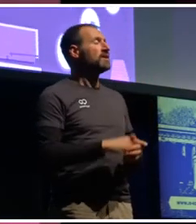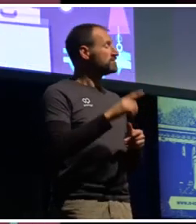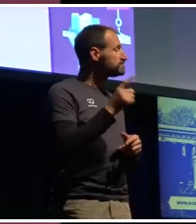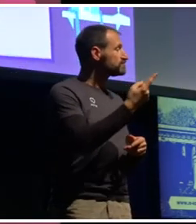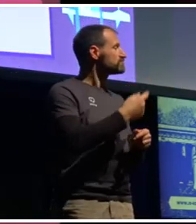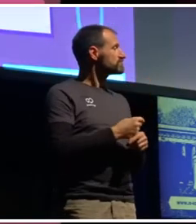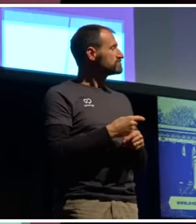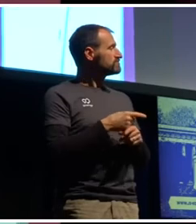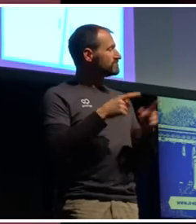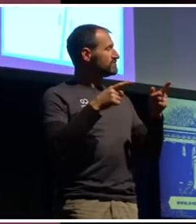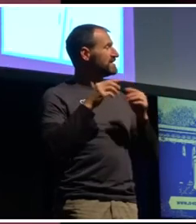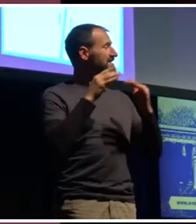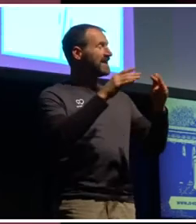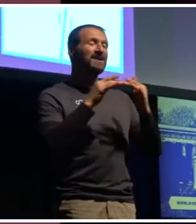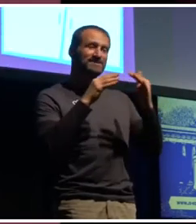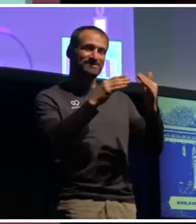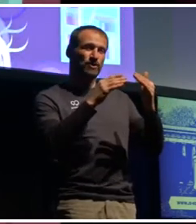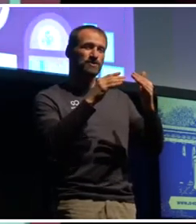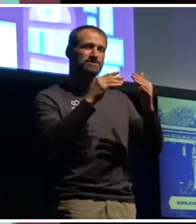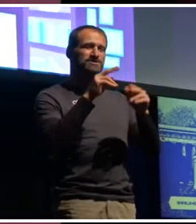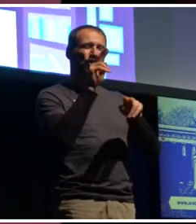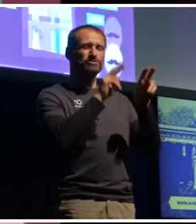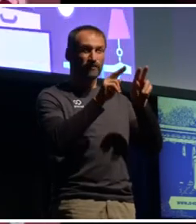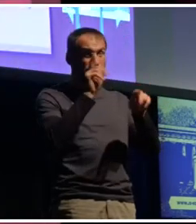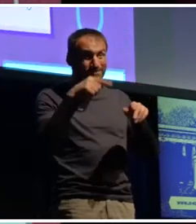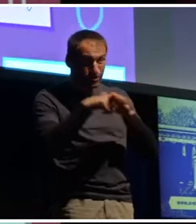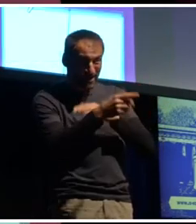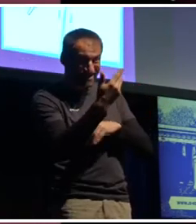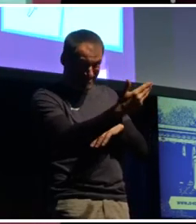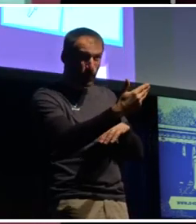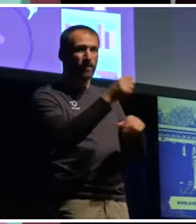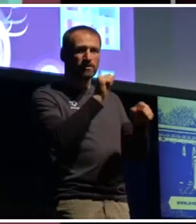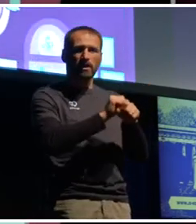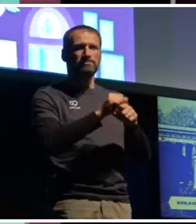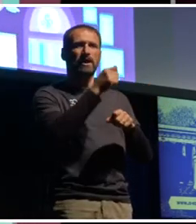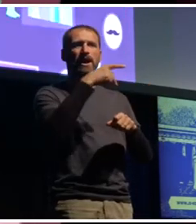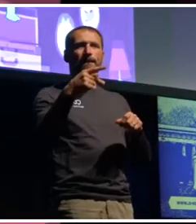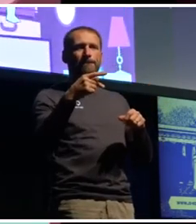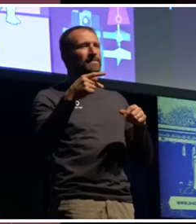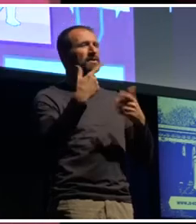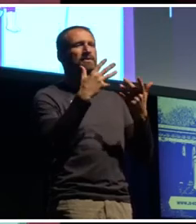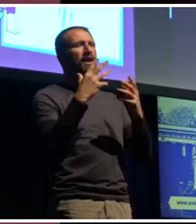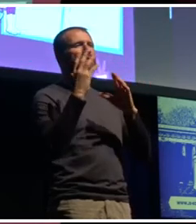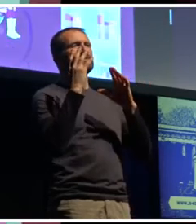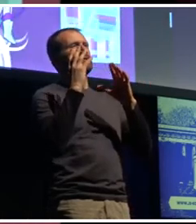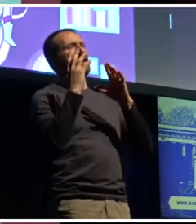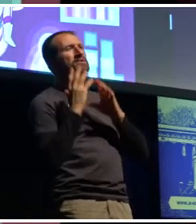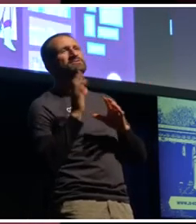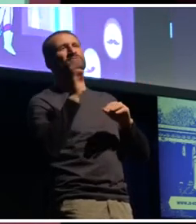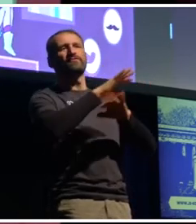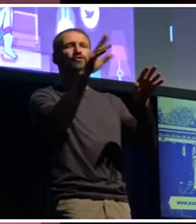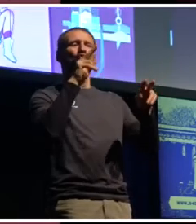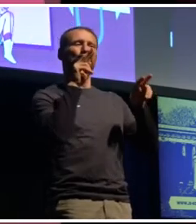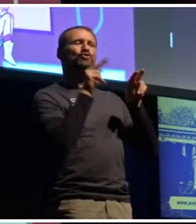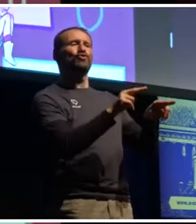Observer. It was originally created to help people create ads that would be less of a burden on the viewing public. But it turns out